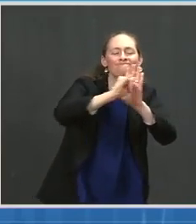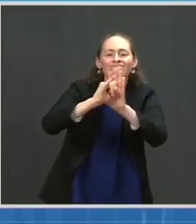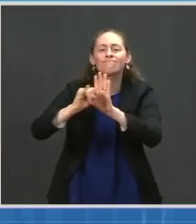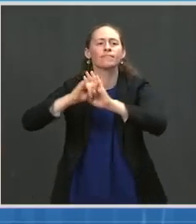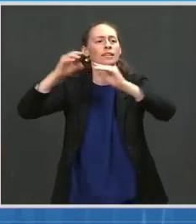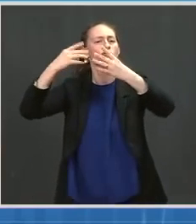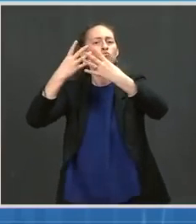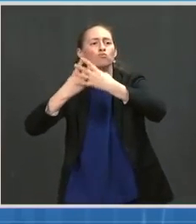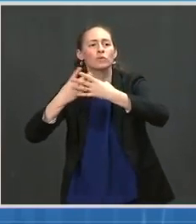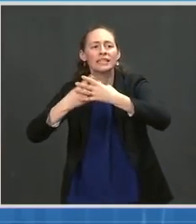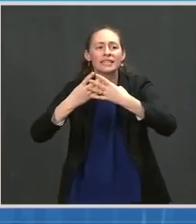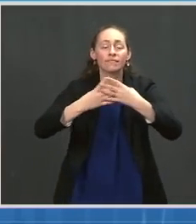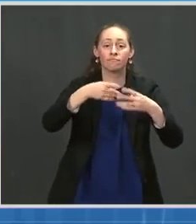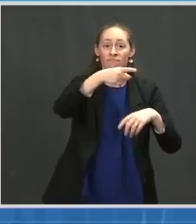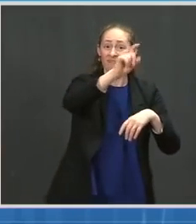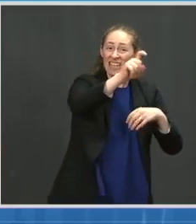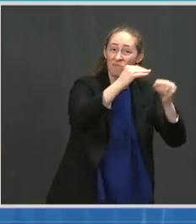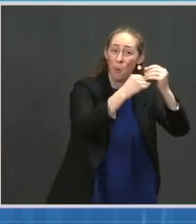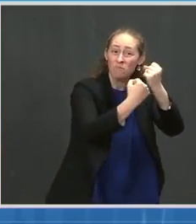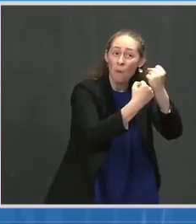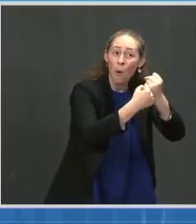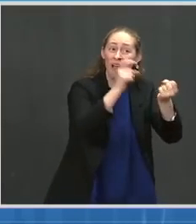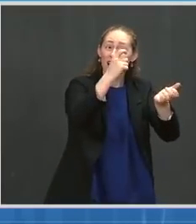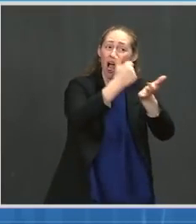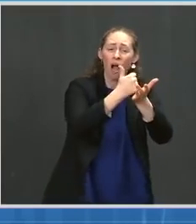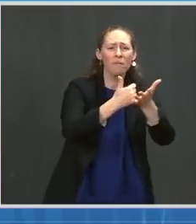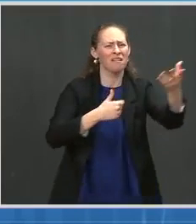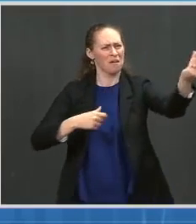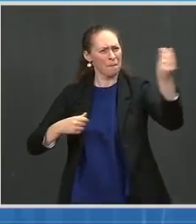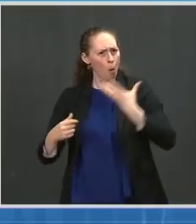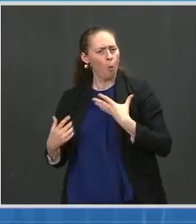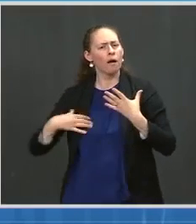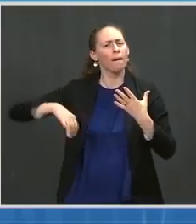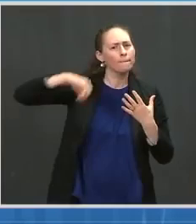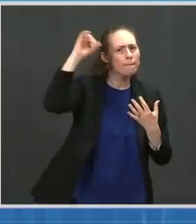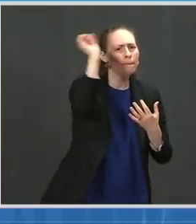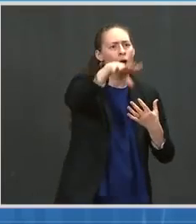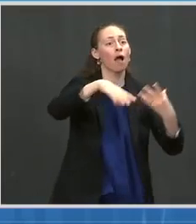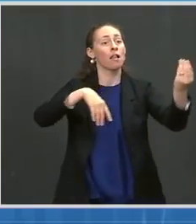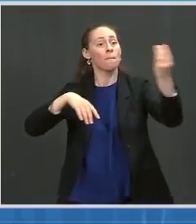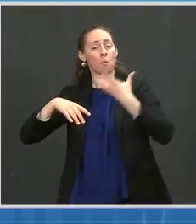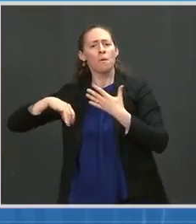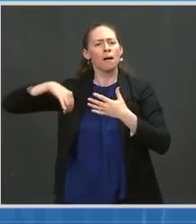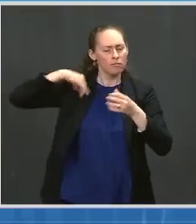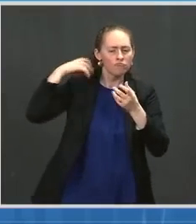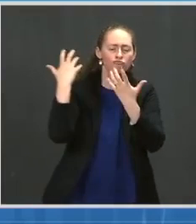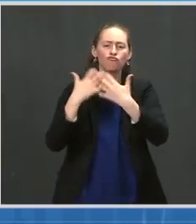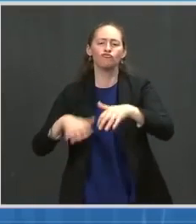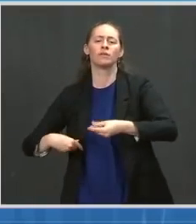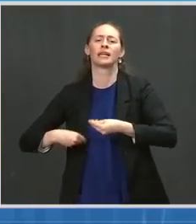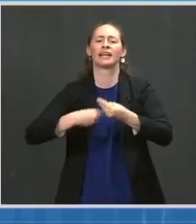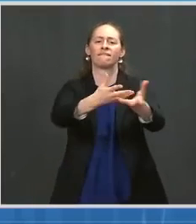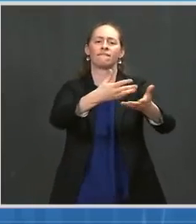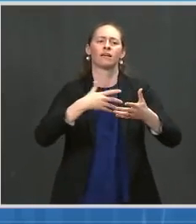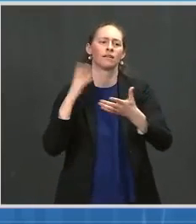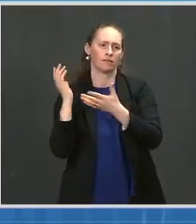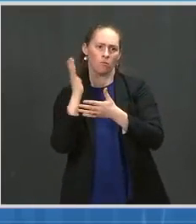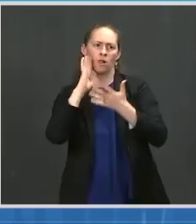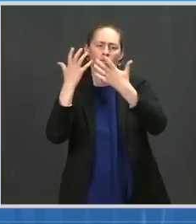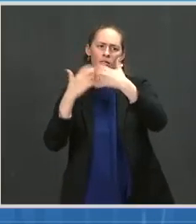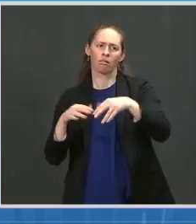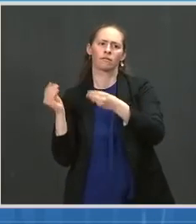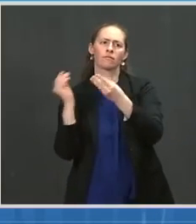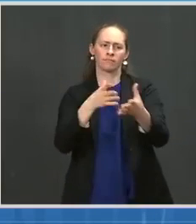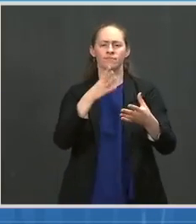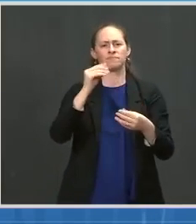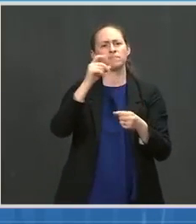states who have increases in cases. And then, as I talked about earlier, we'll also make more therapeutics and treatments available.